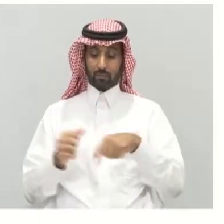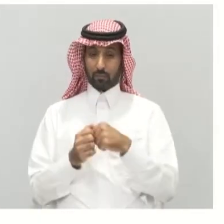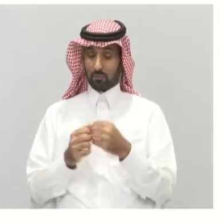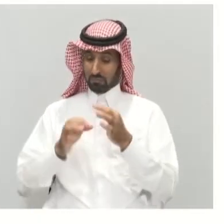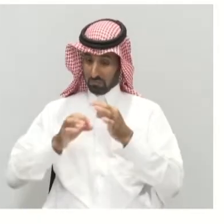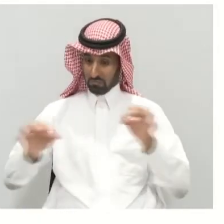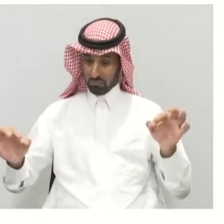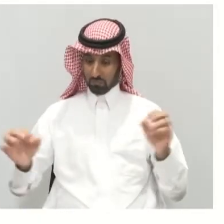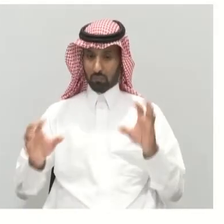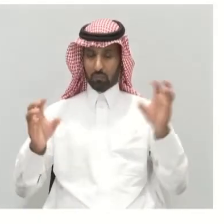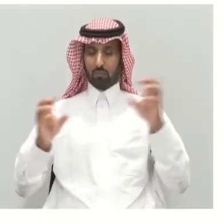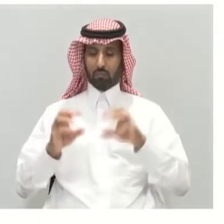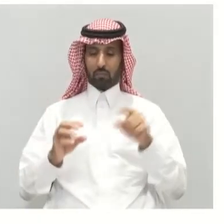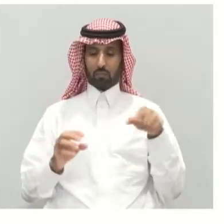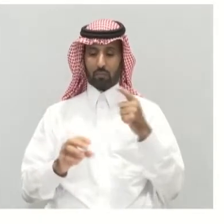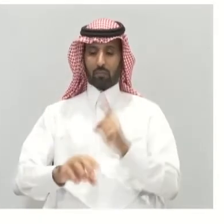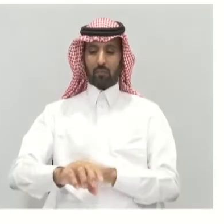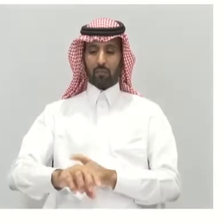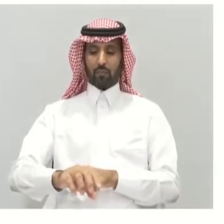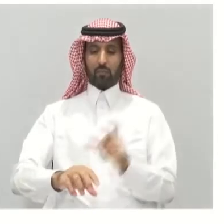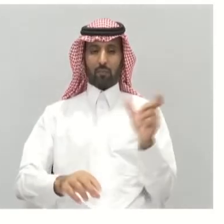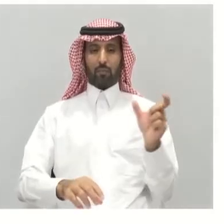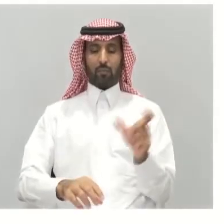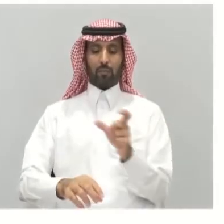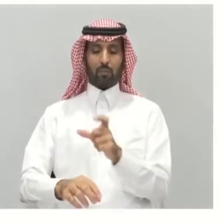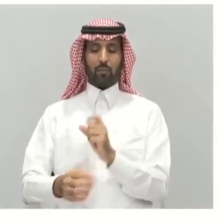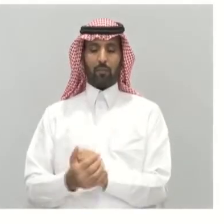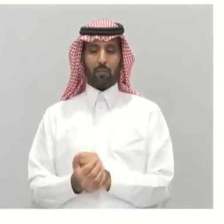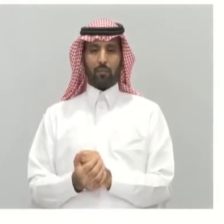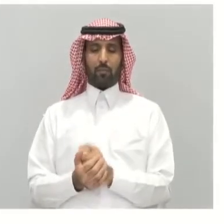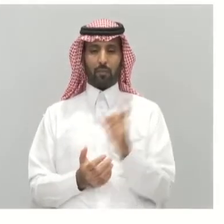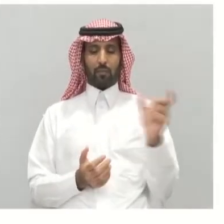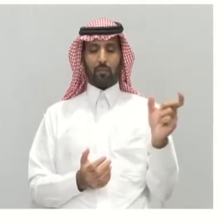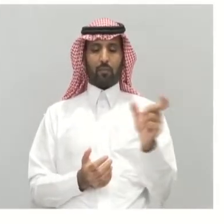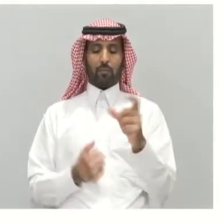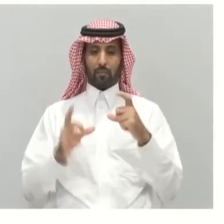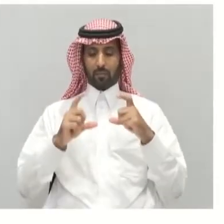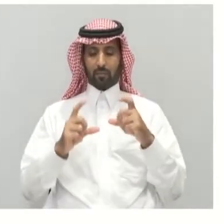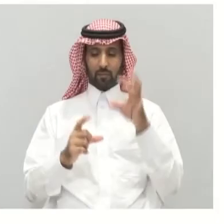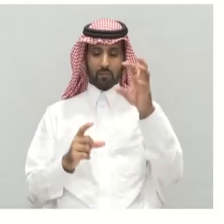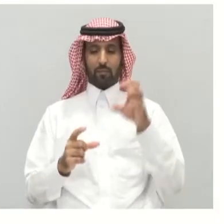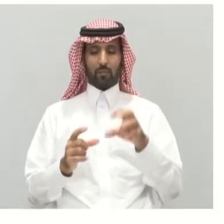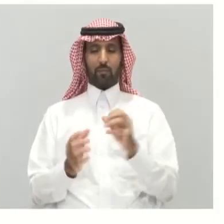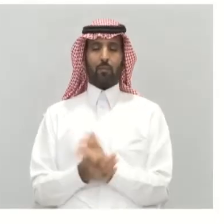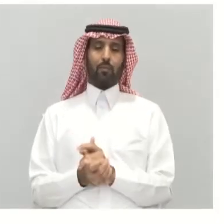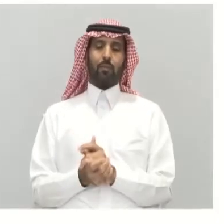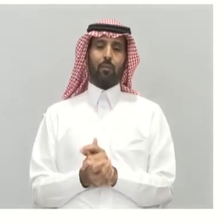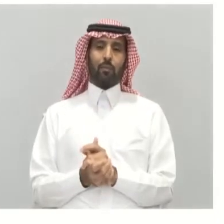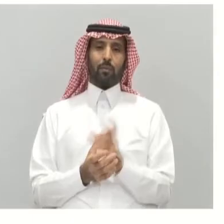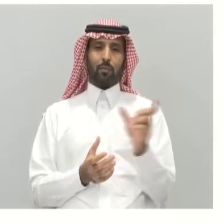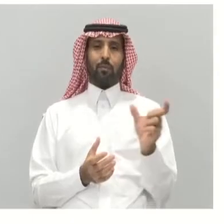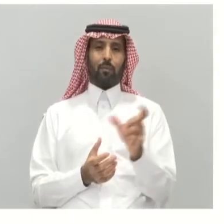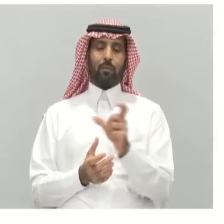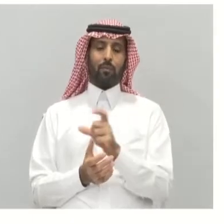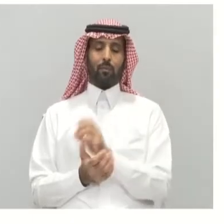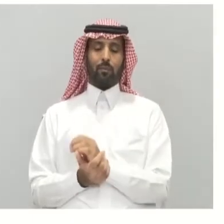the sentences with the correct time phrases. Use the words in parentheses. So he wants you to use